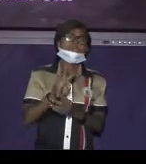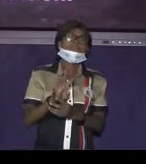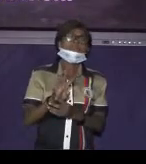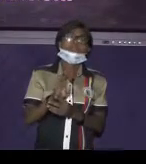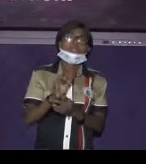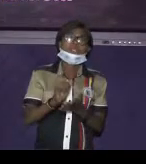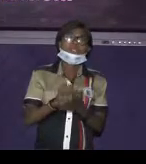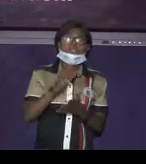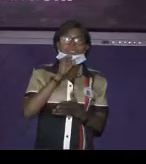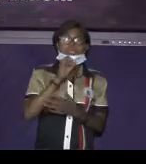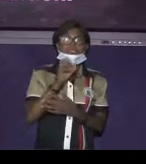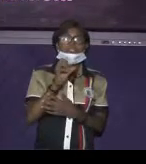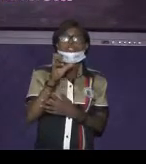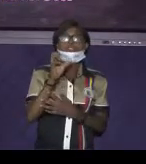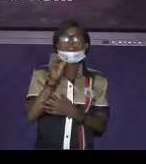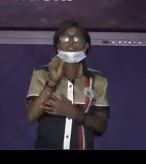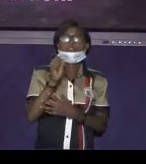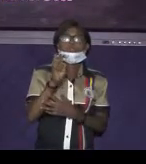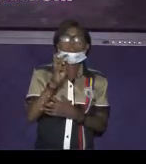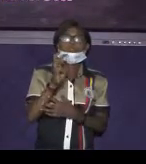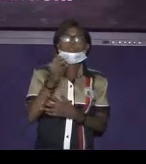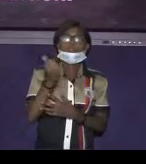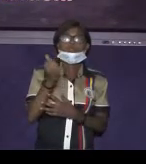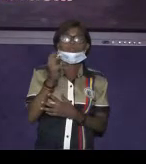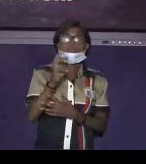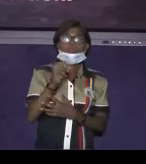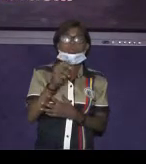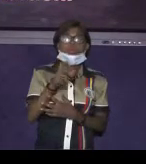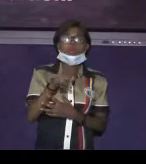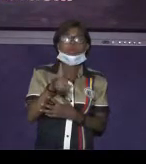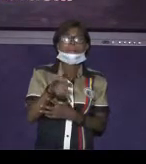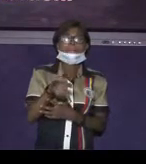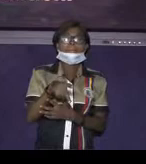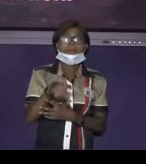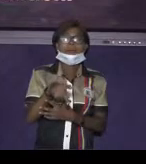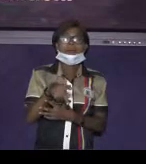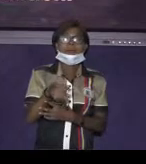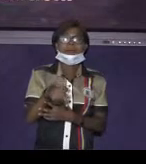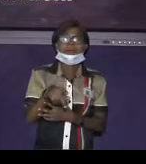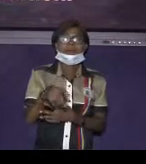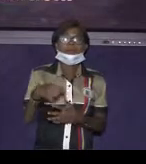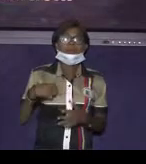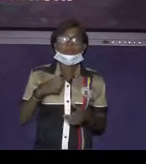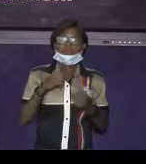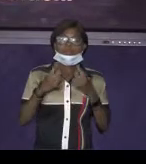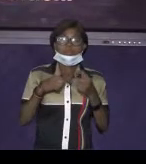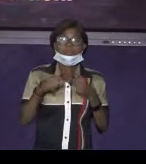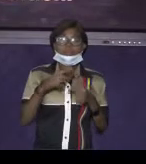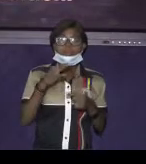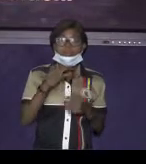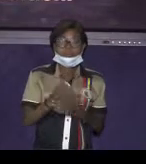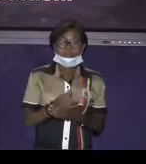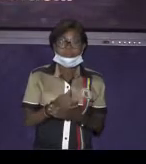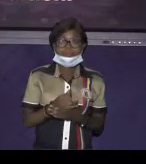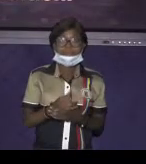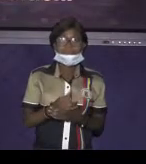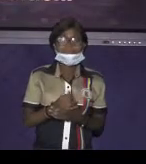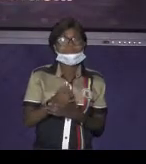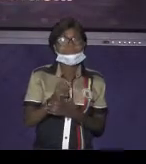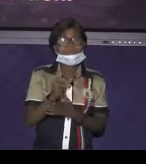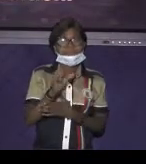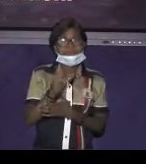is swamp region. We're talking about distribution of animals in Nigeria. We've talked